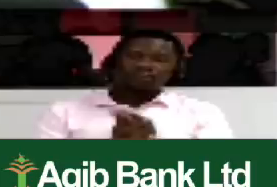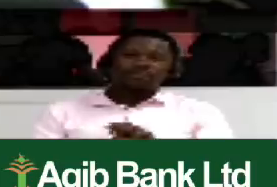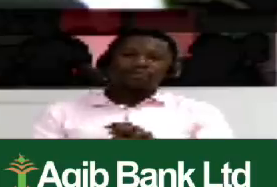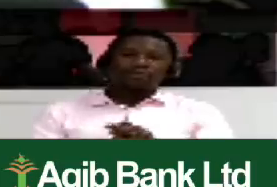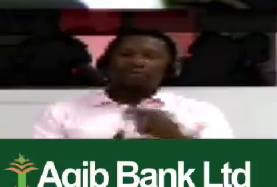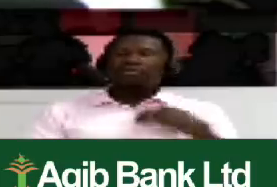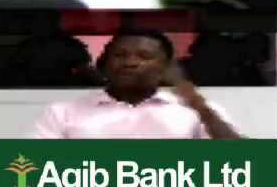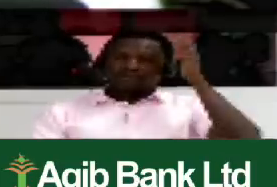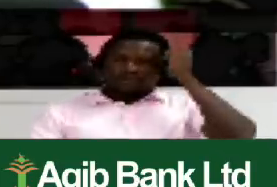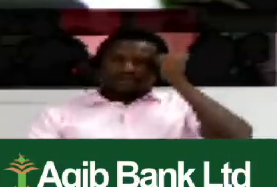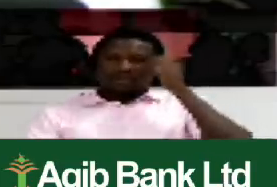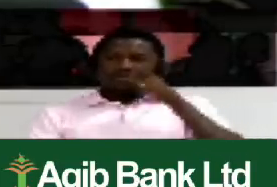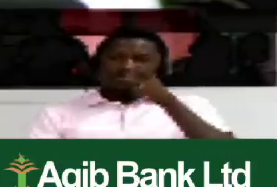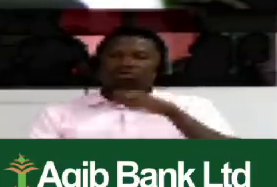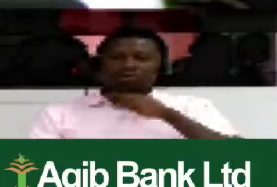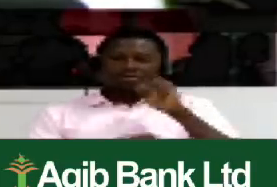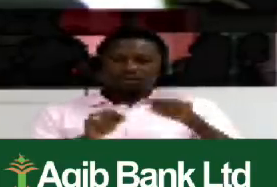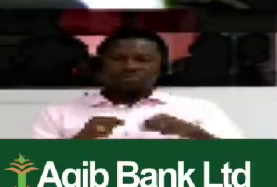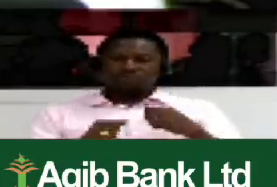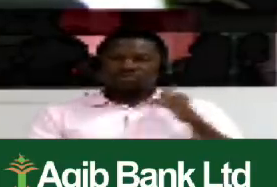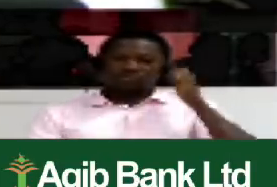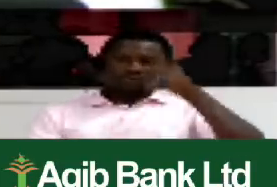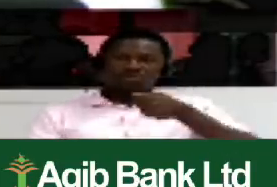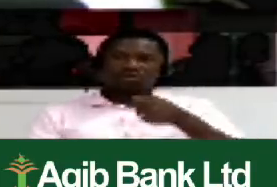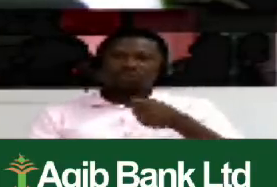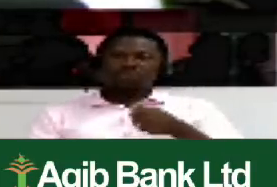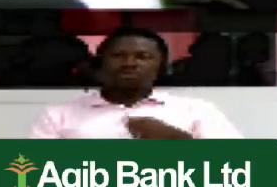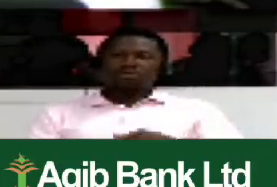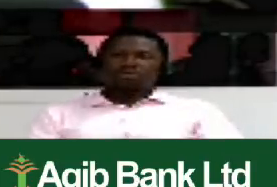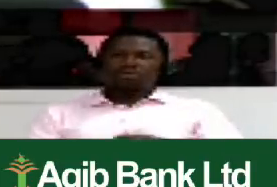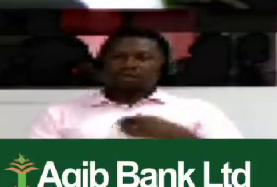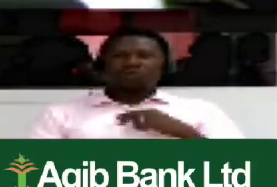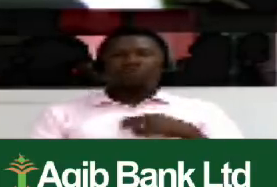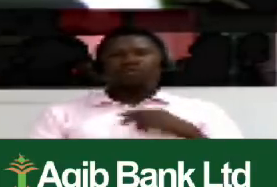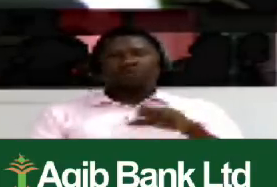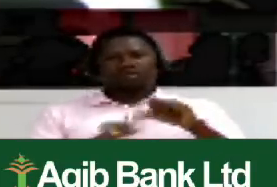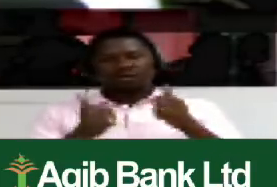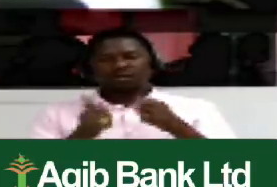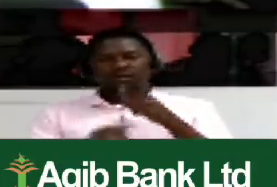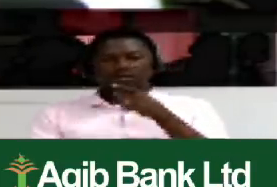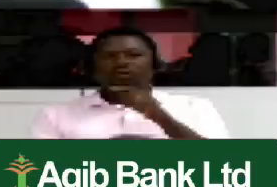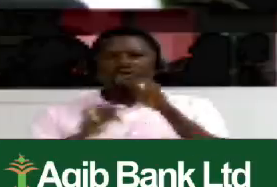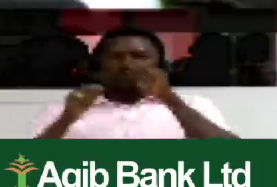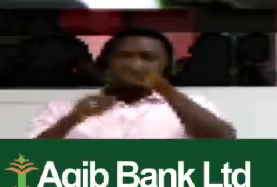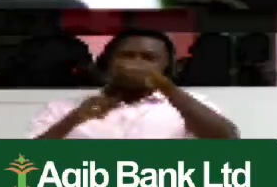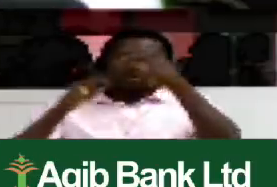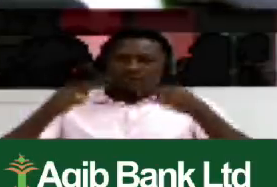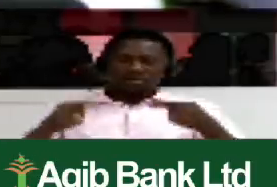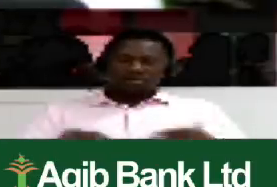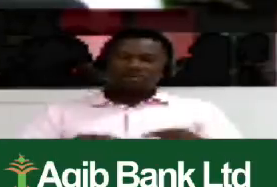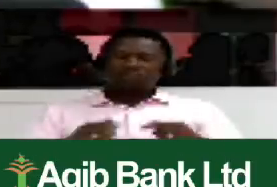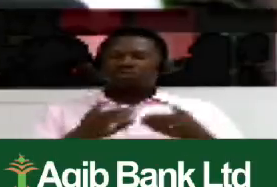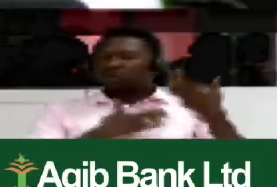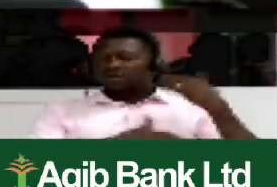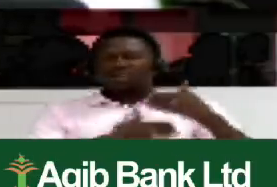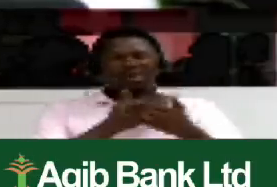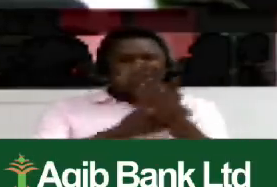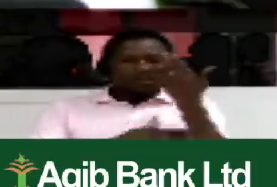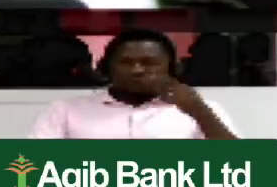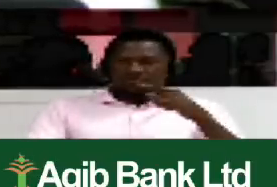I understand that you will not be available tomorrow, and we were supposed to start with your testimony much earlier